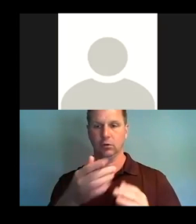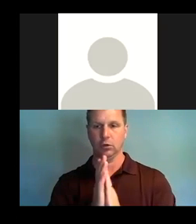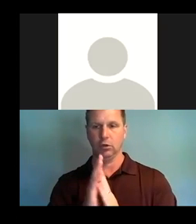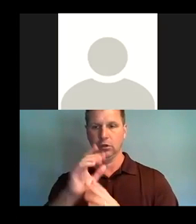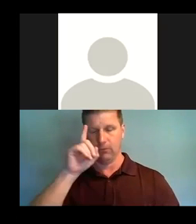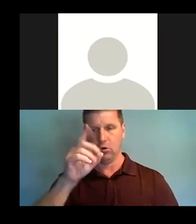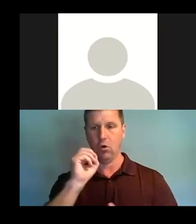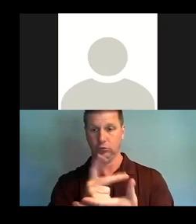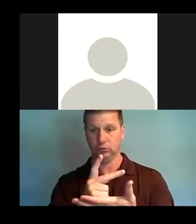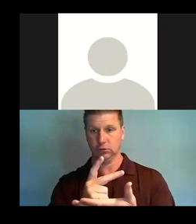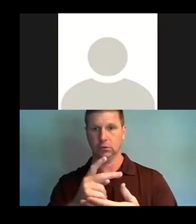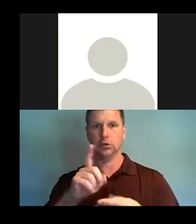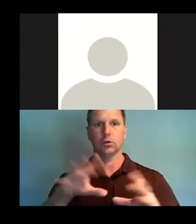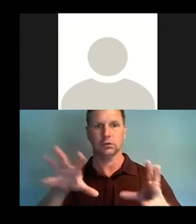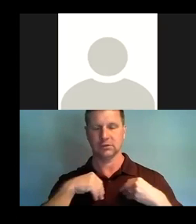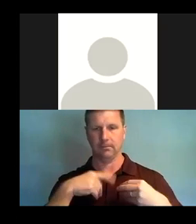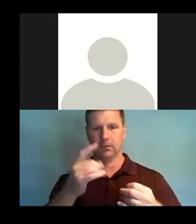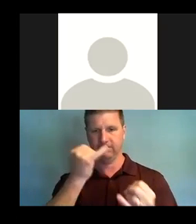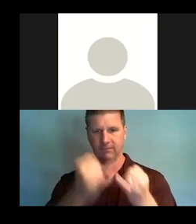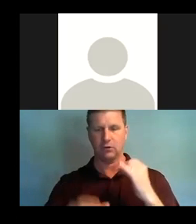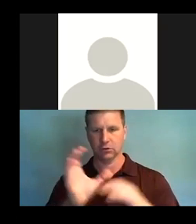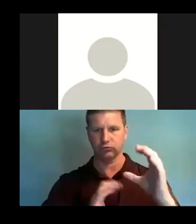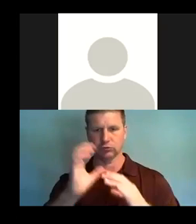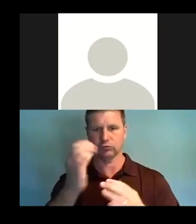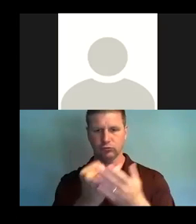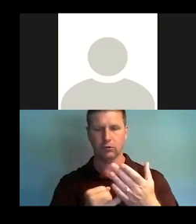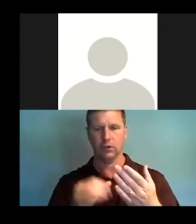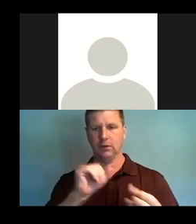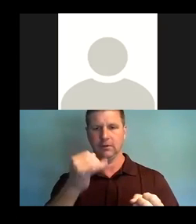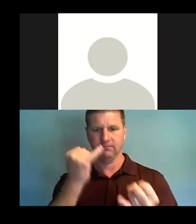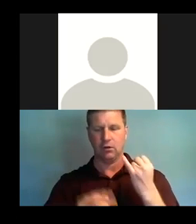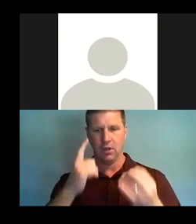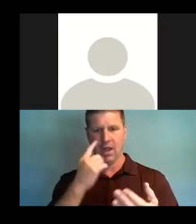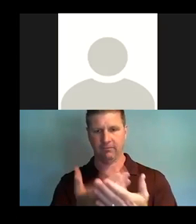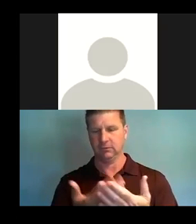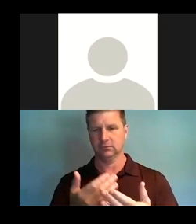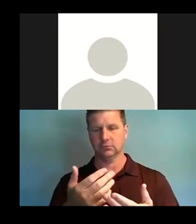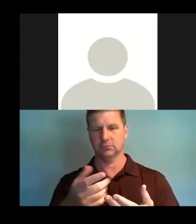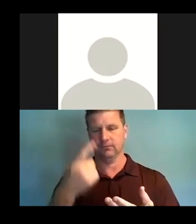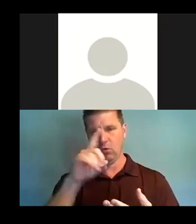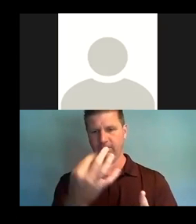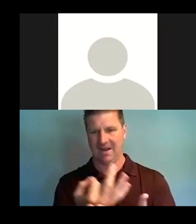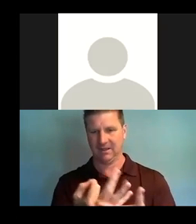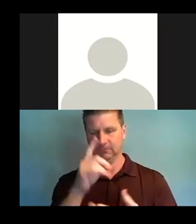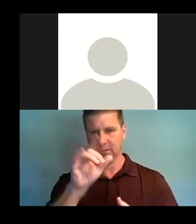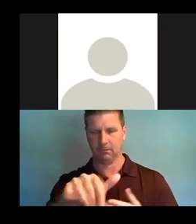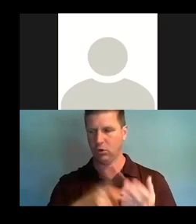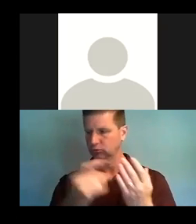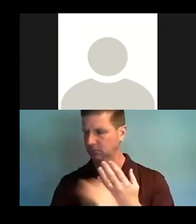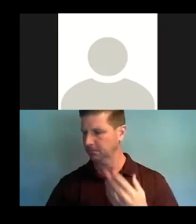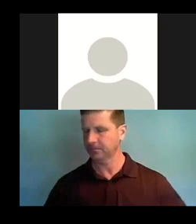board authorization to accept the final construction drawings and final evidence of financing for this project.